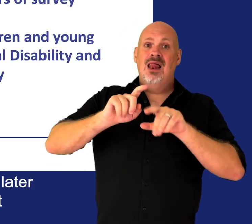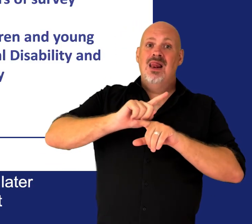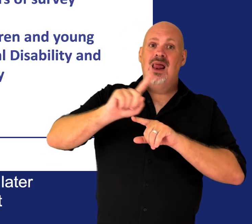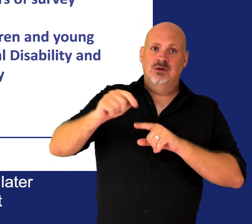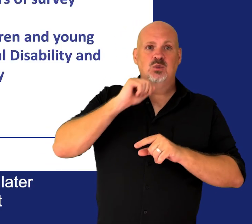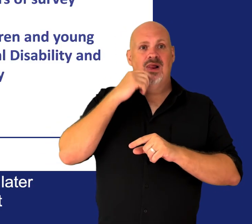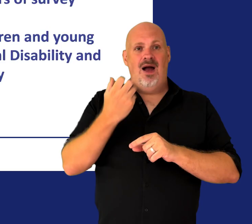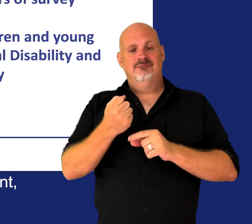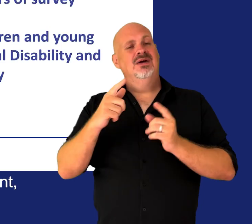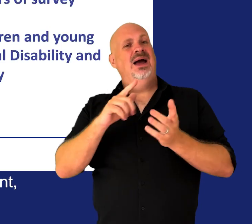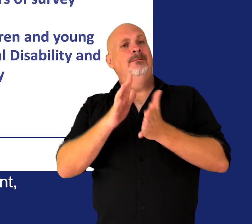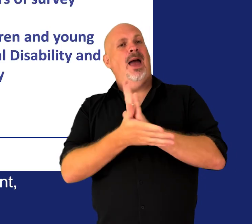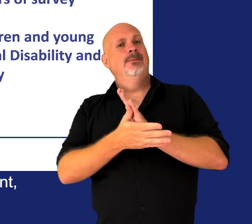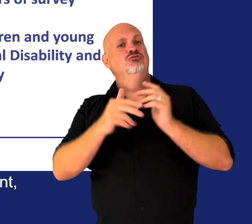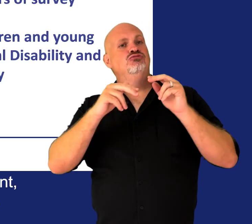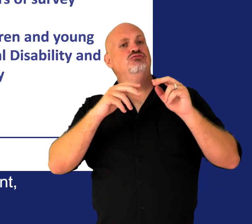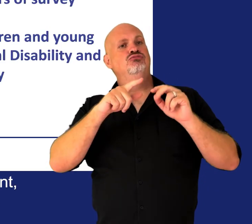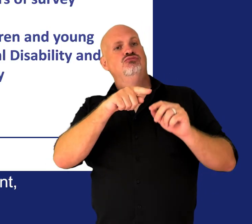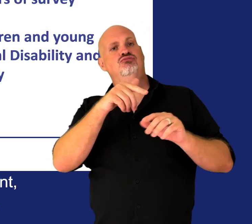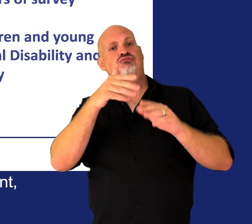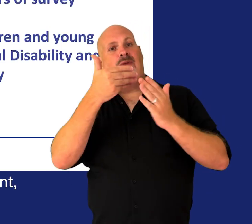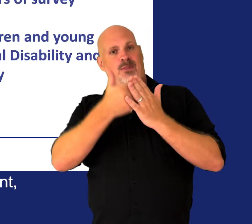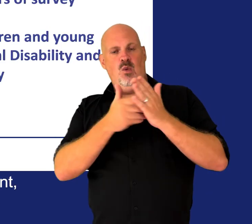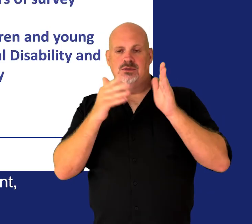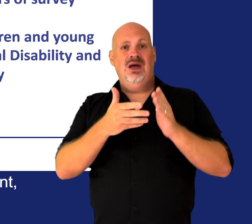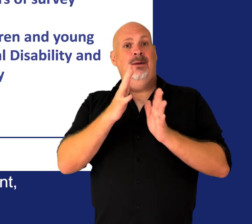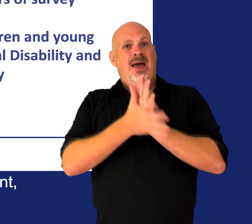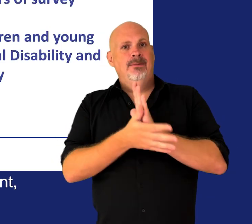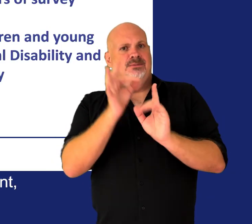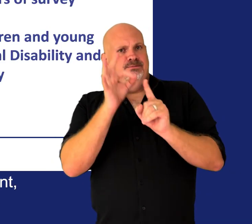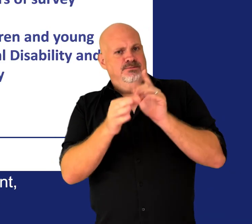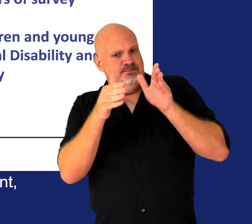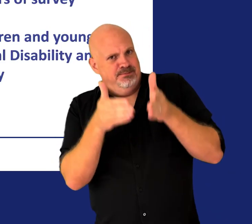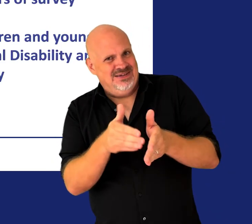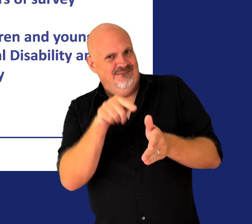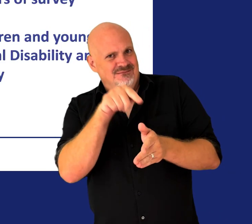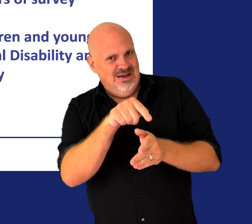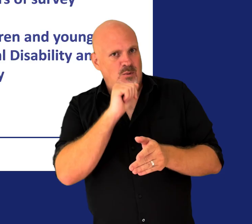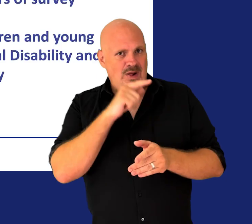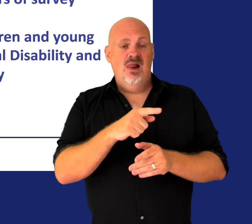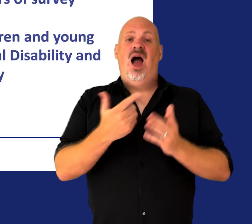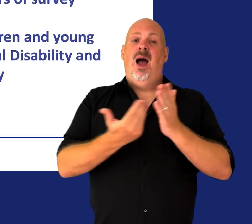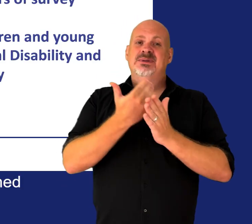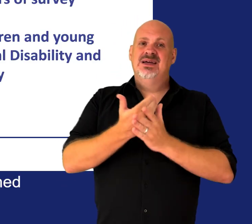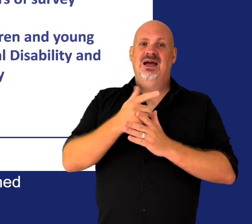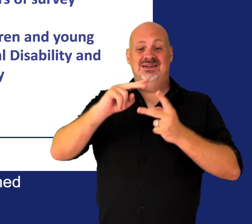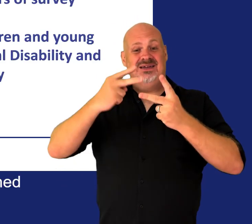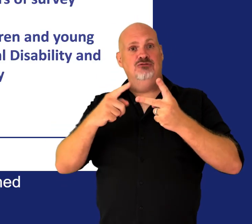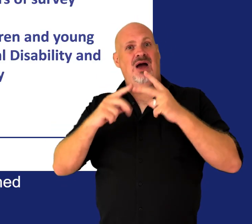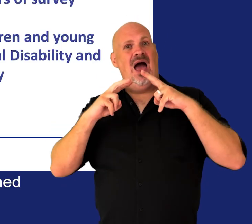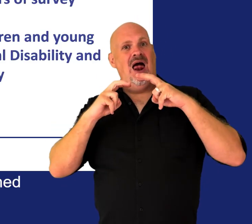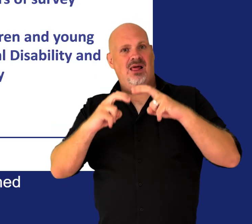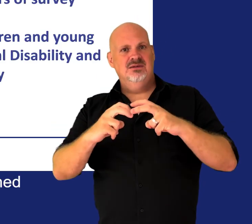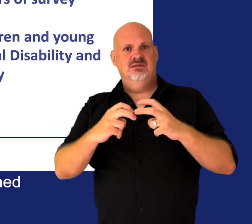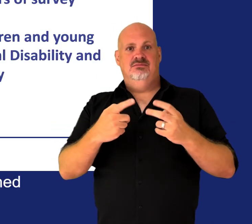year, we'll have the impairment report, which focuses upon impairment-specific data from the survey. Then we'll be updating the secondary